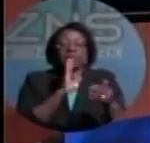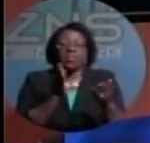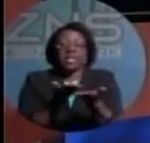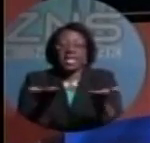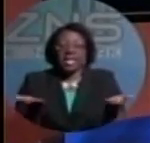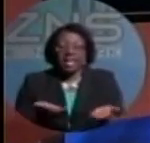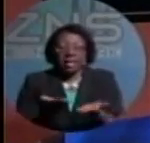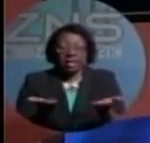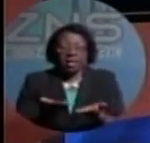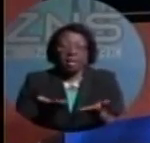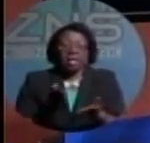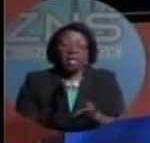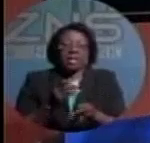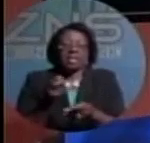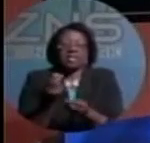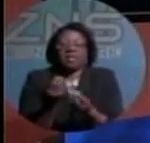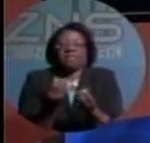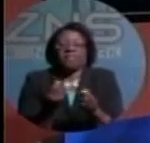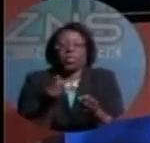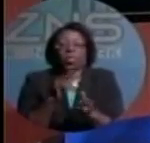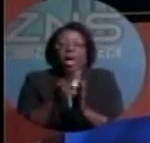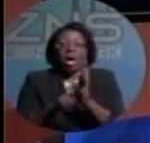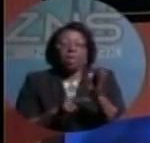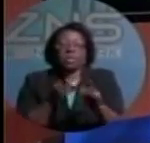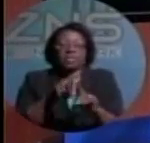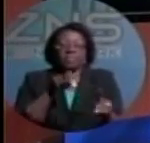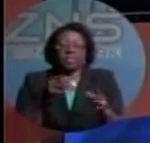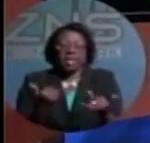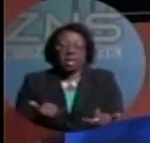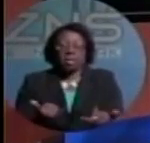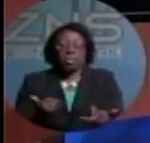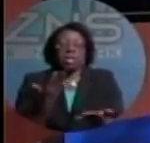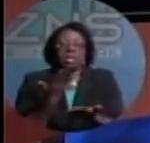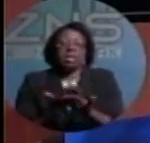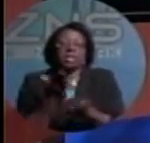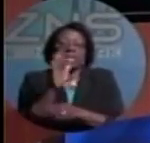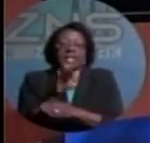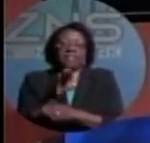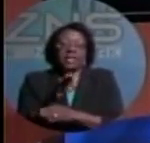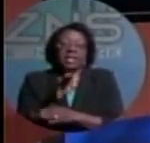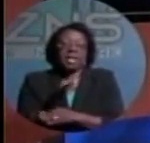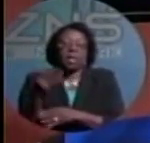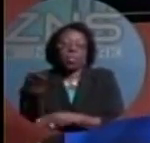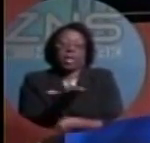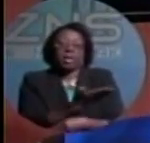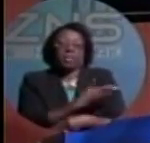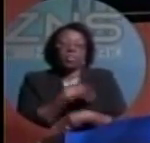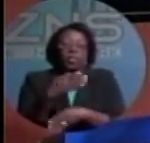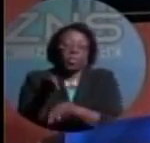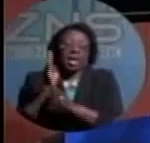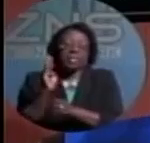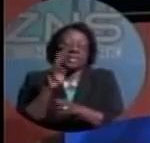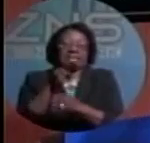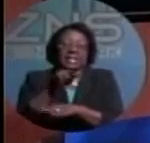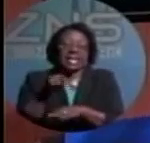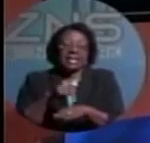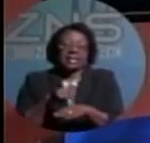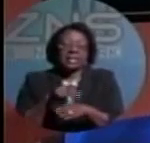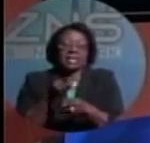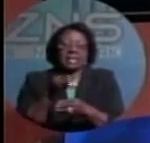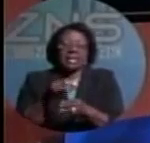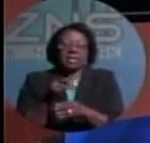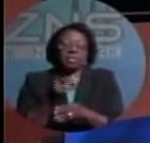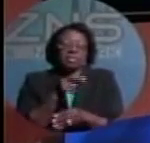felt in a major way in just under 11 hours from now. Good evening and welcome to the Bahamas Tonight, the National Report. I'm Keishla